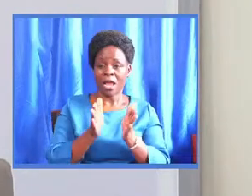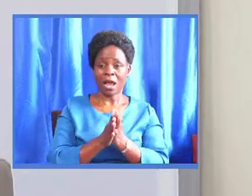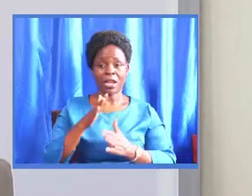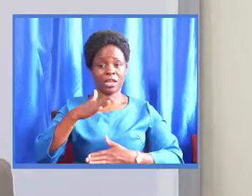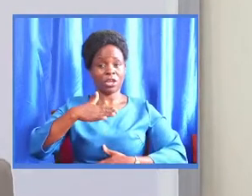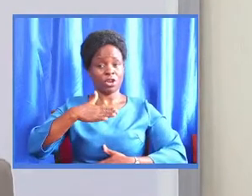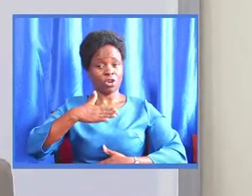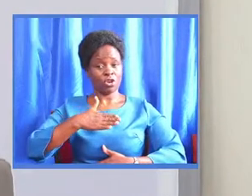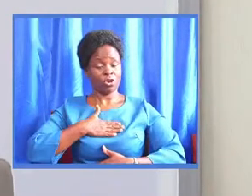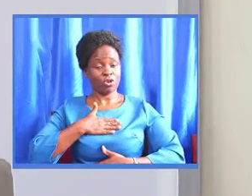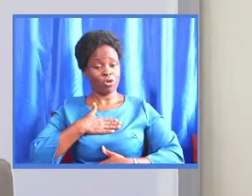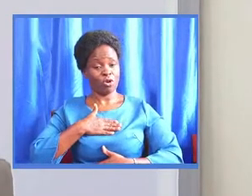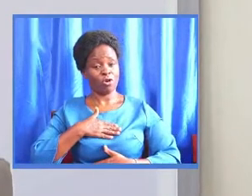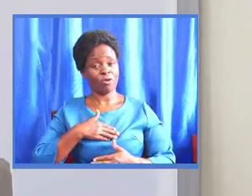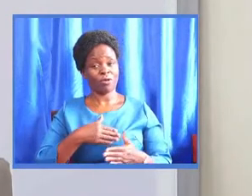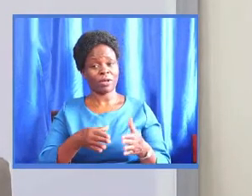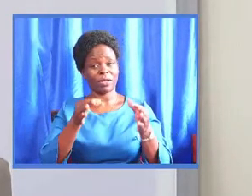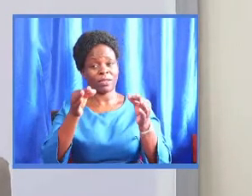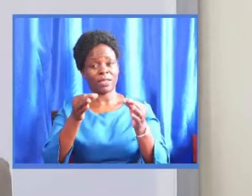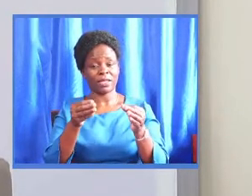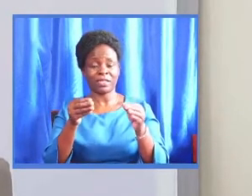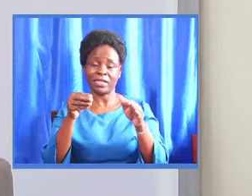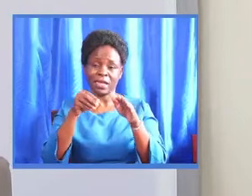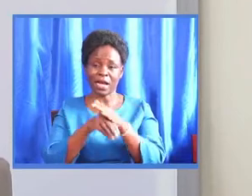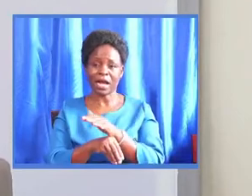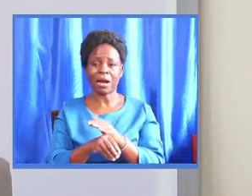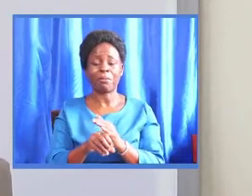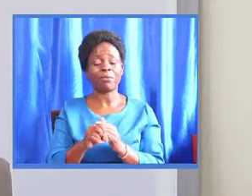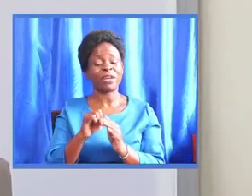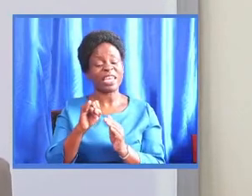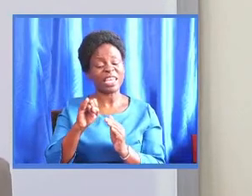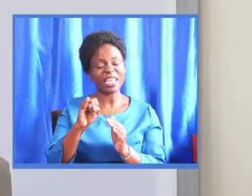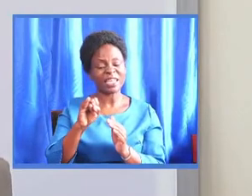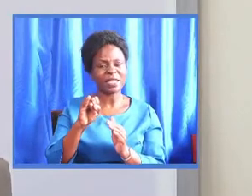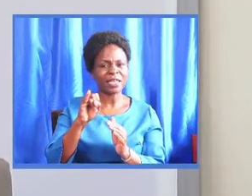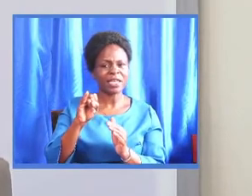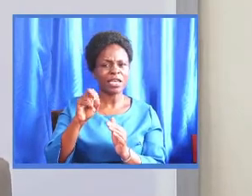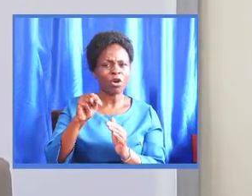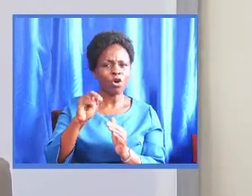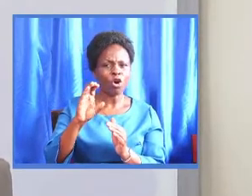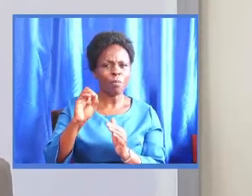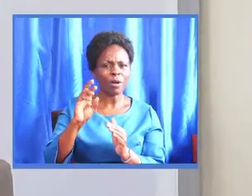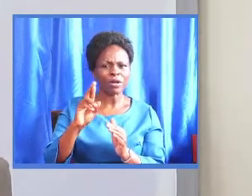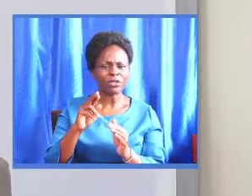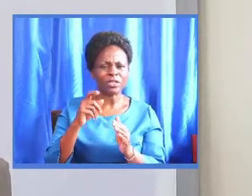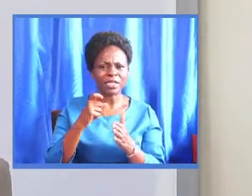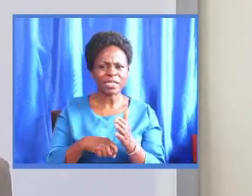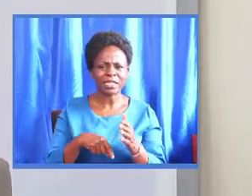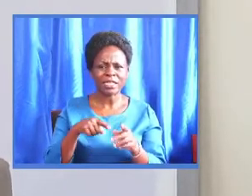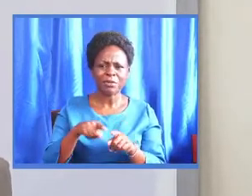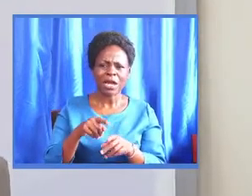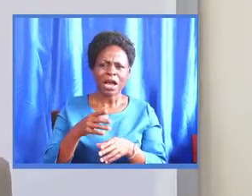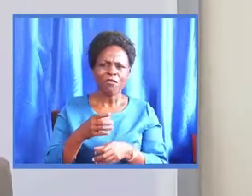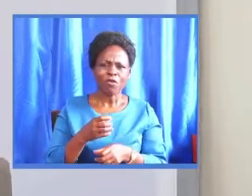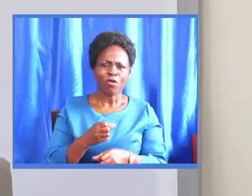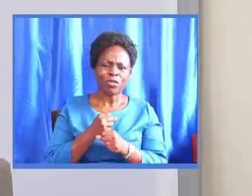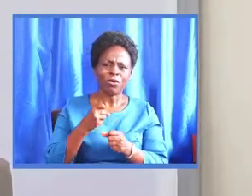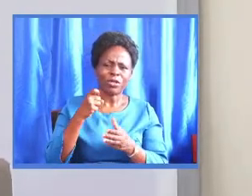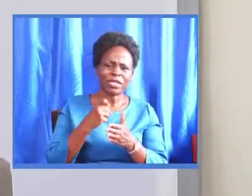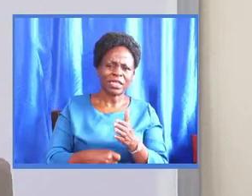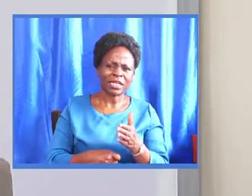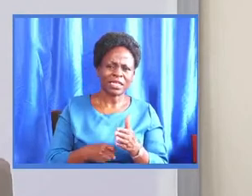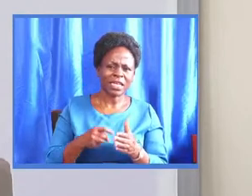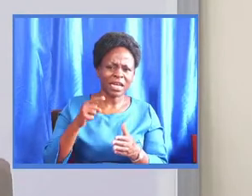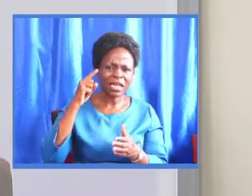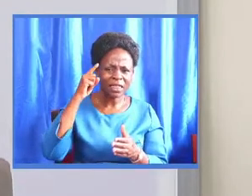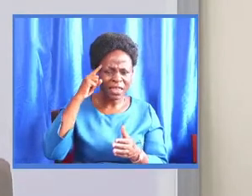as a company, then corporation tax applies. But also we have withholding tax. And I think that is one of the areas where I